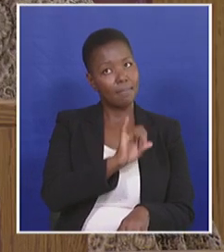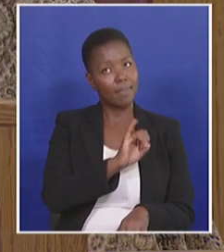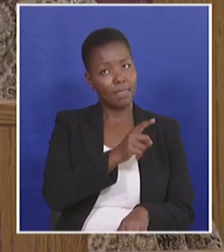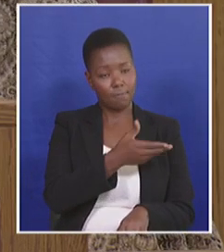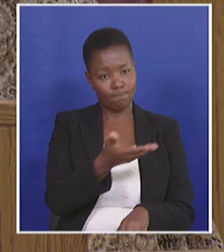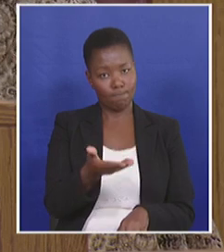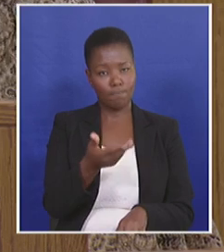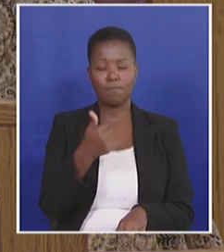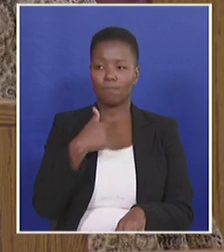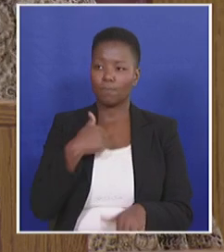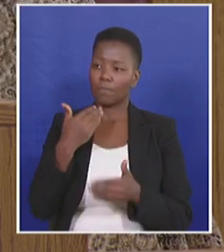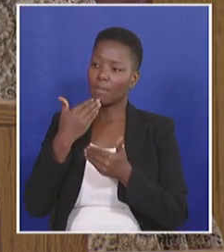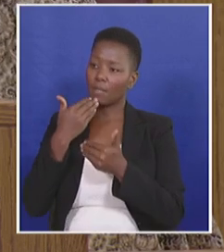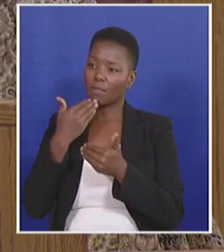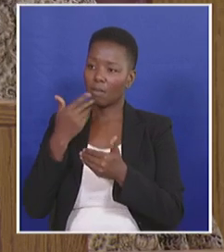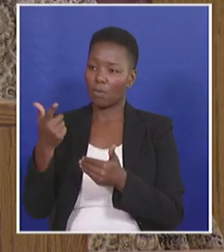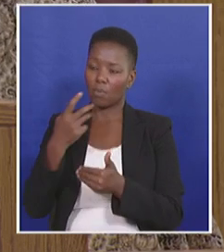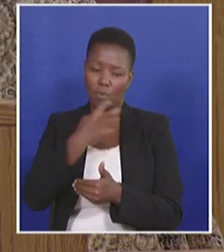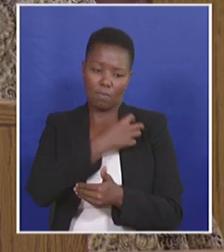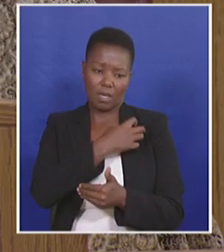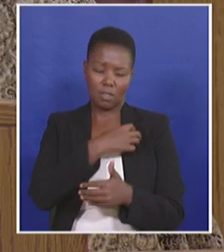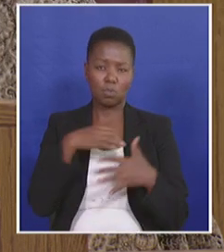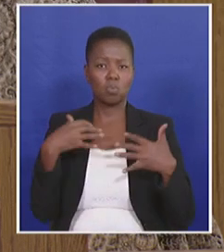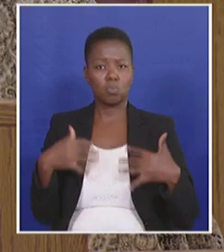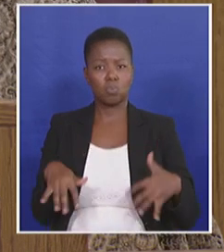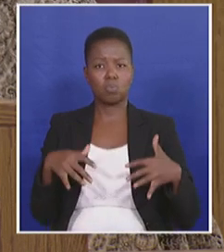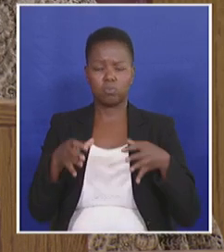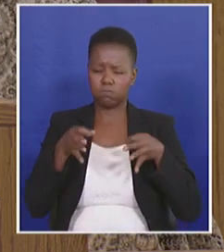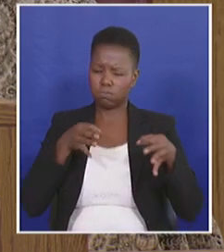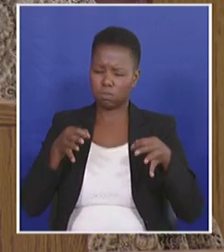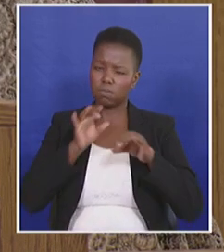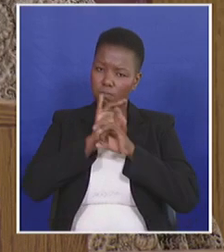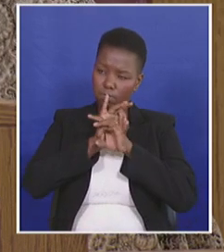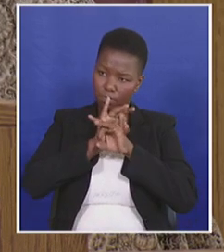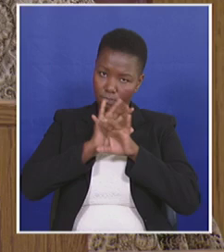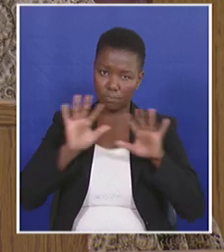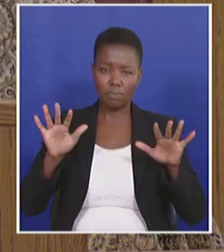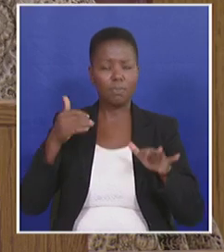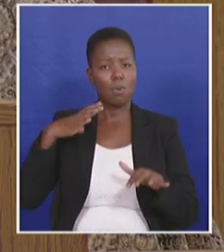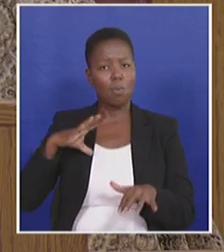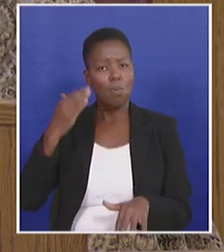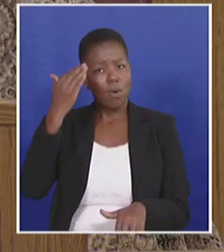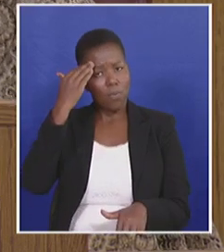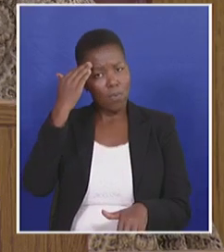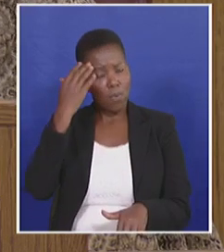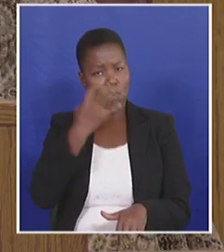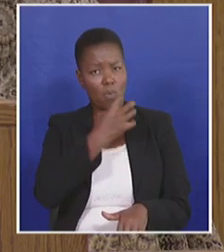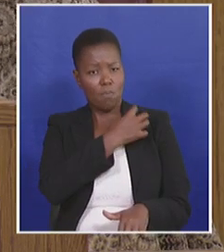Ndiyabonga ngqongqoshe kakhulu ngohlobo oyibeke ngalo. Kodwa benifuna ukuqonda njengqongqoshe